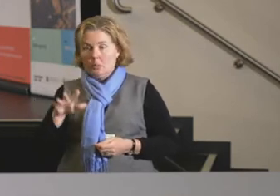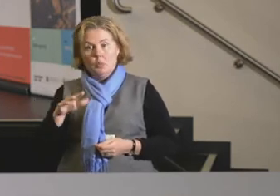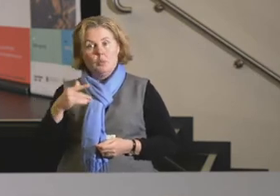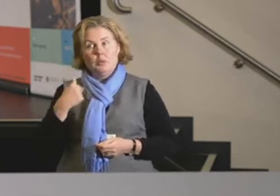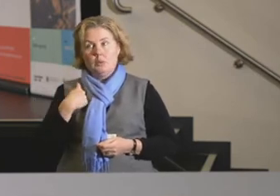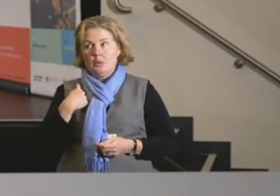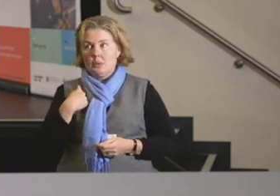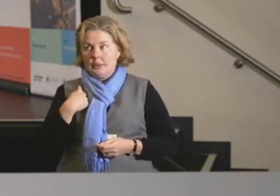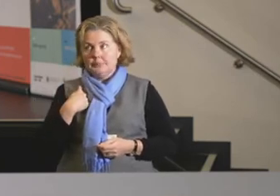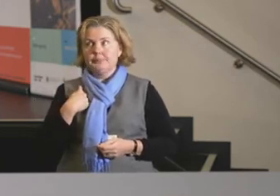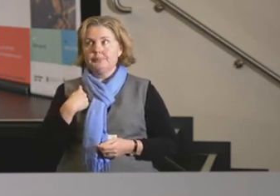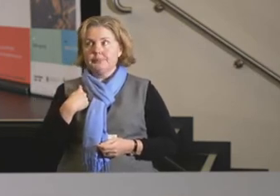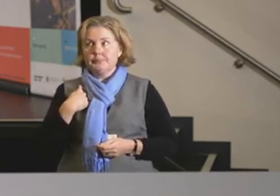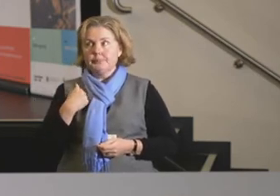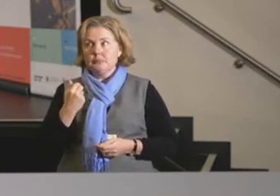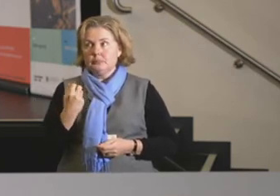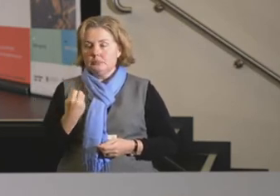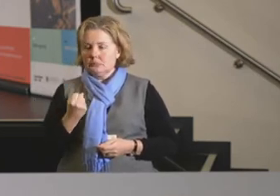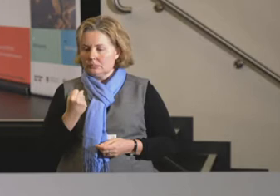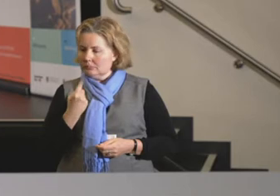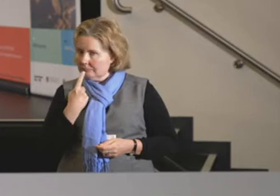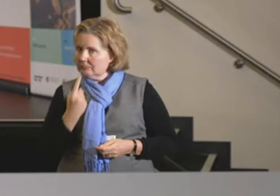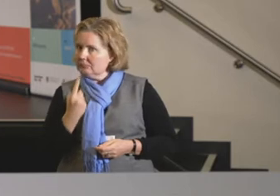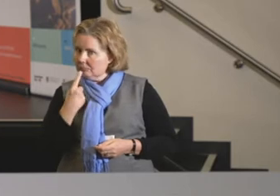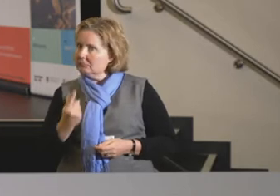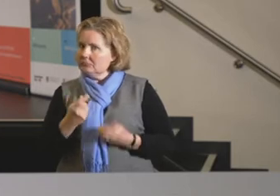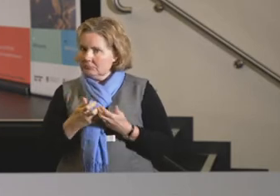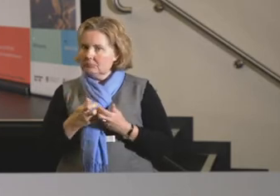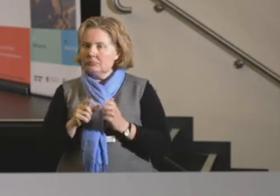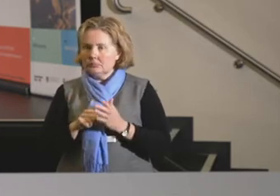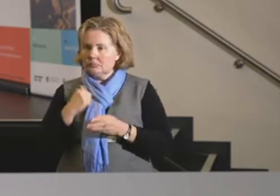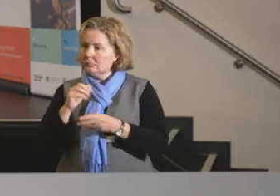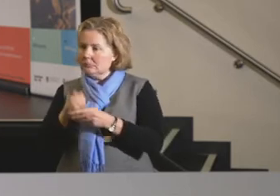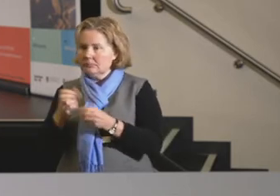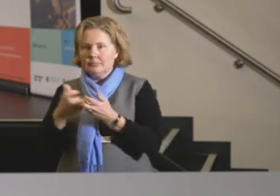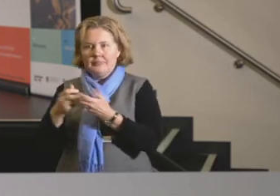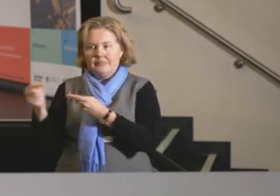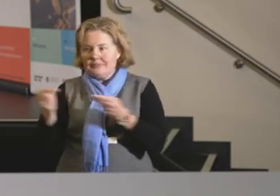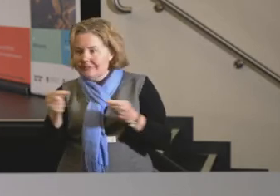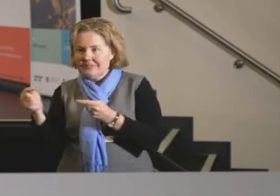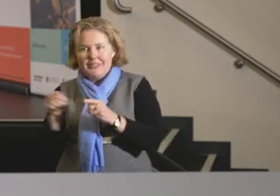saying, witnessed and been part of several of these debates at home as well.